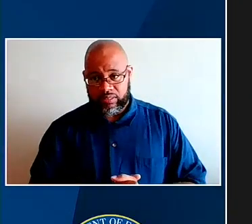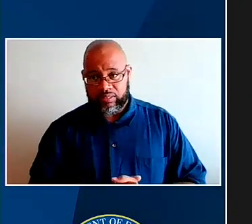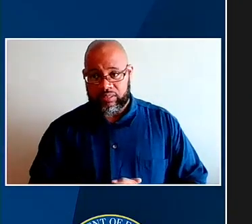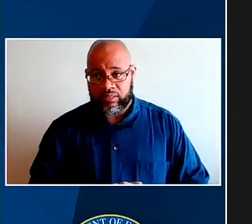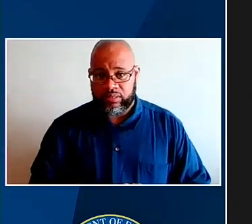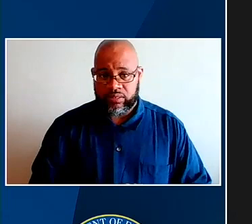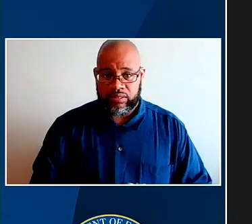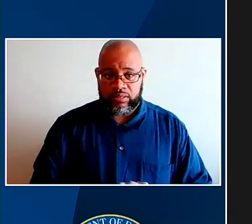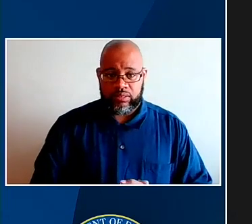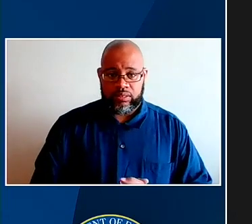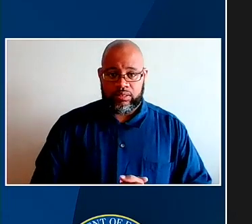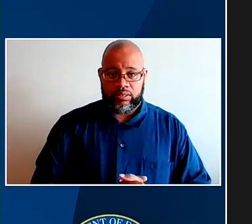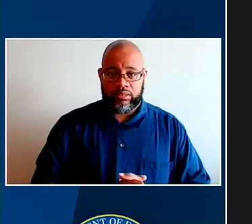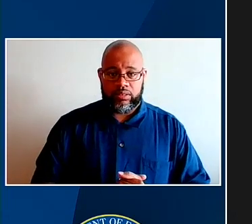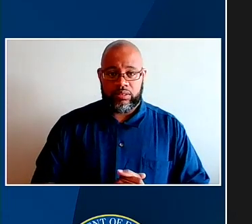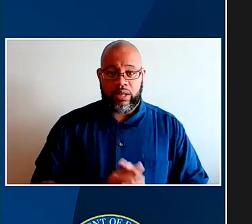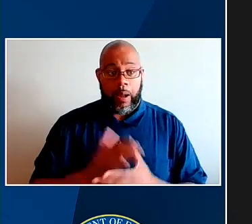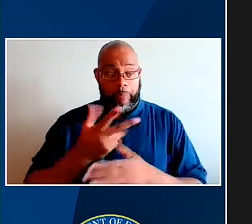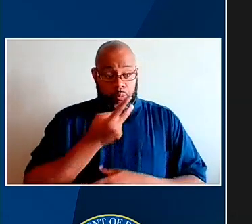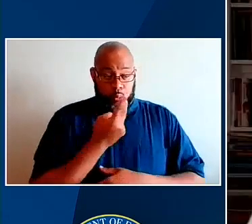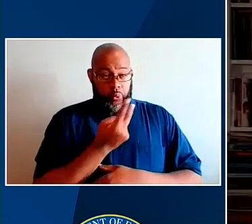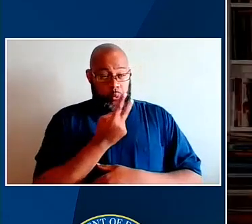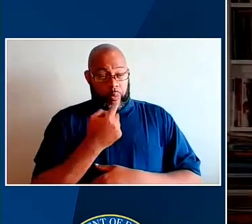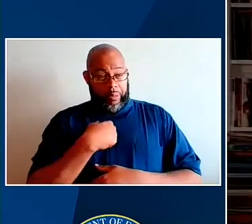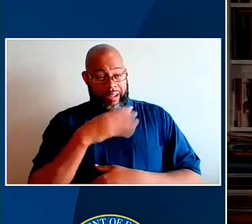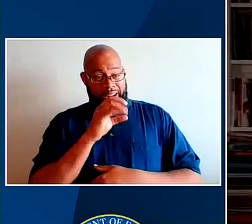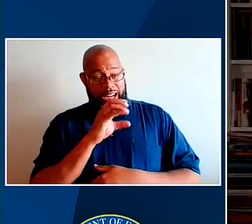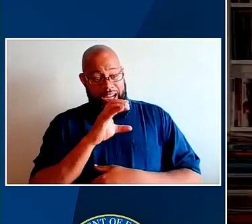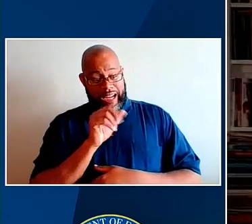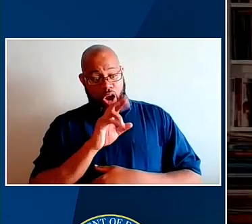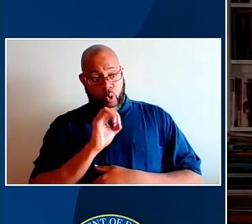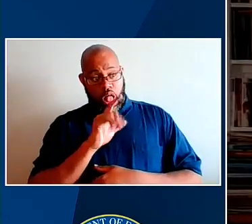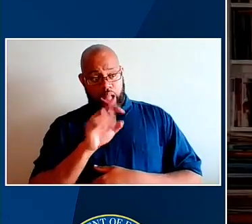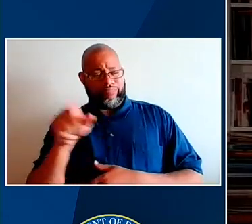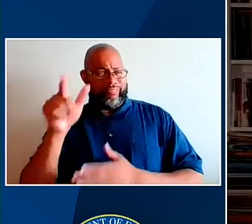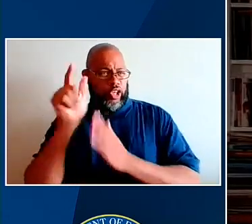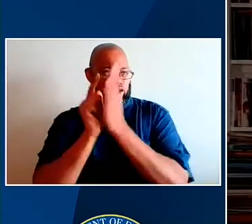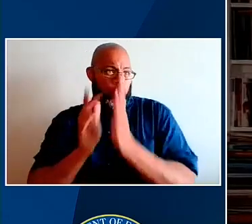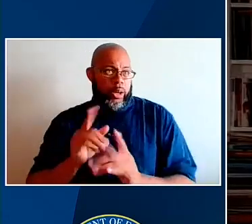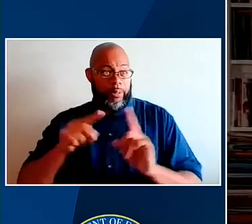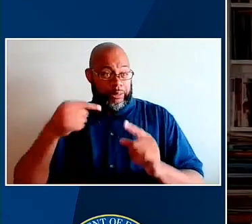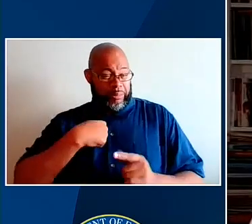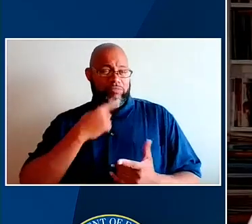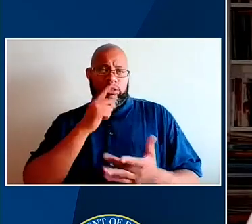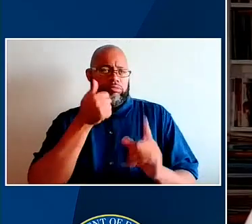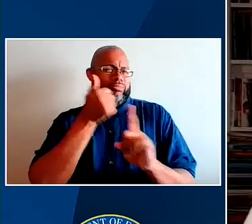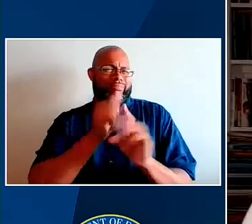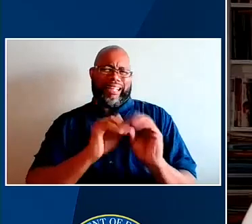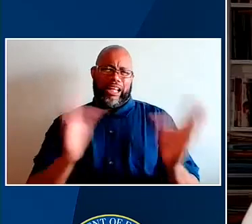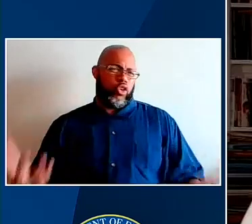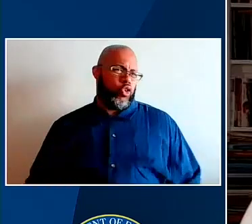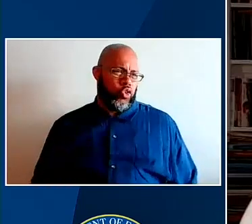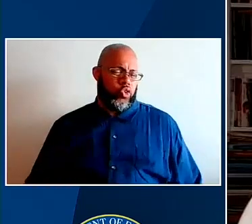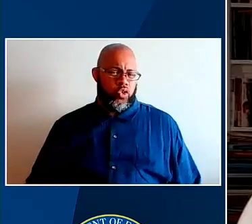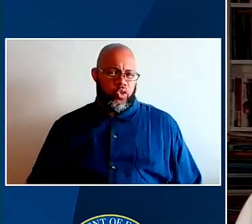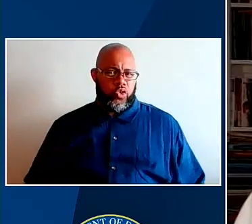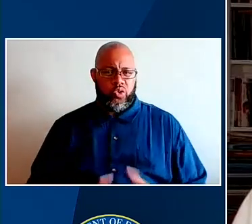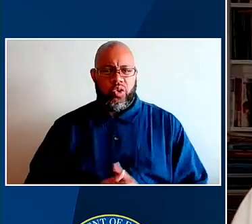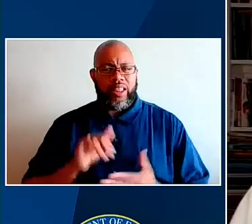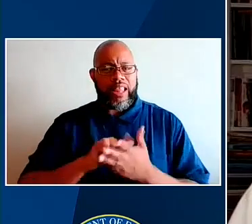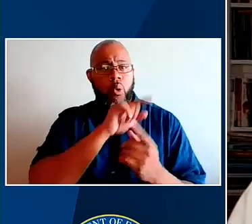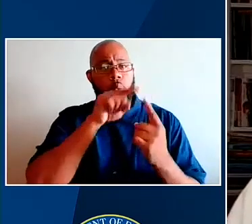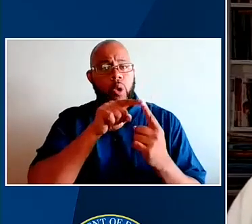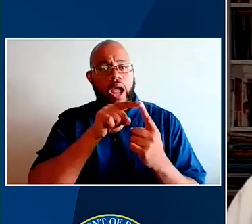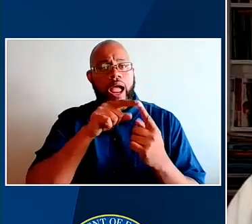I mean, it's between the two of us, Carolyn is the attorney, but to me, it's a fairly self-explanatory notion. It's when